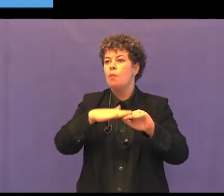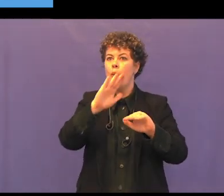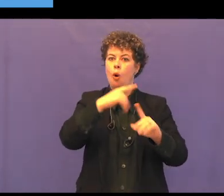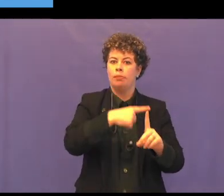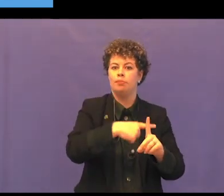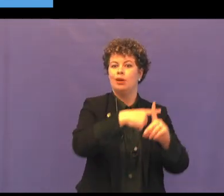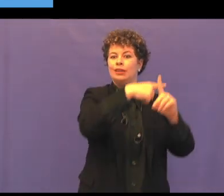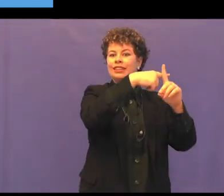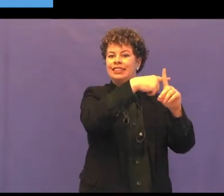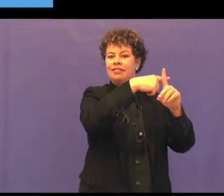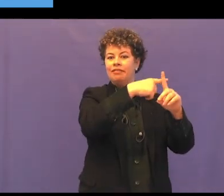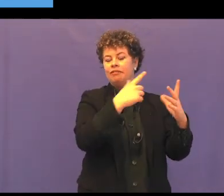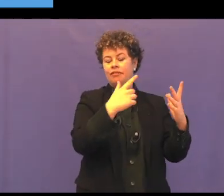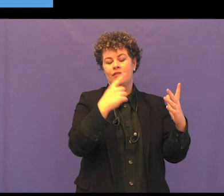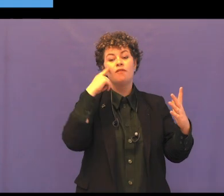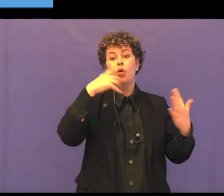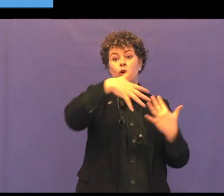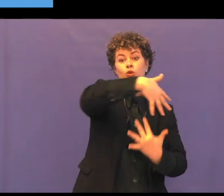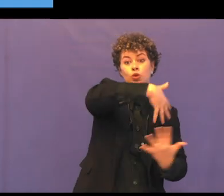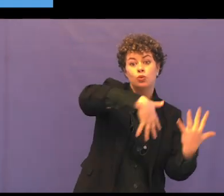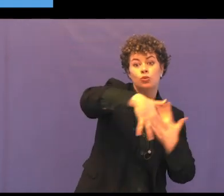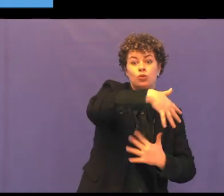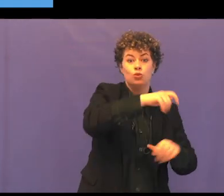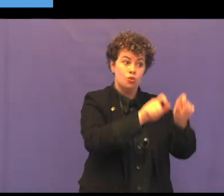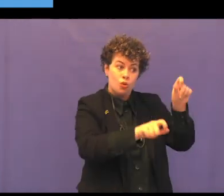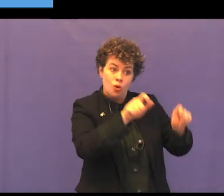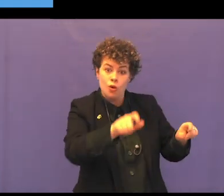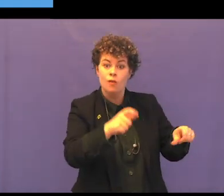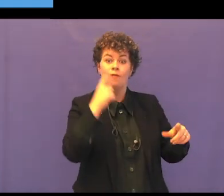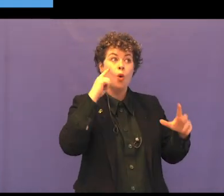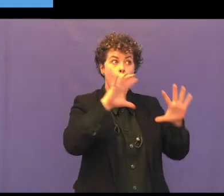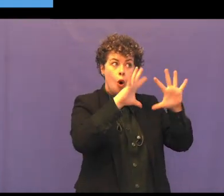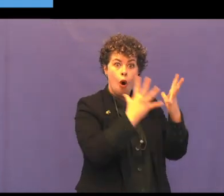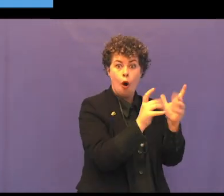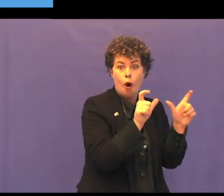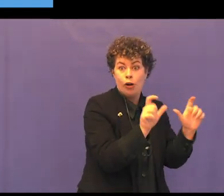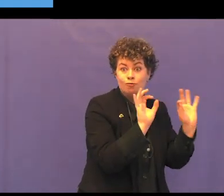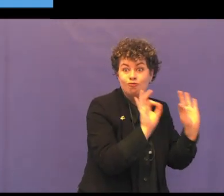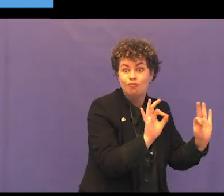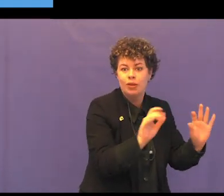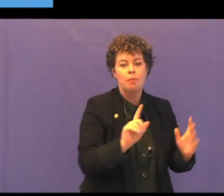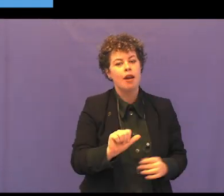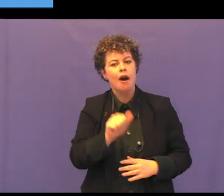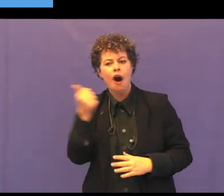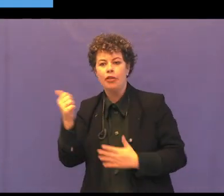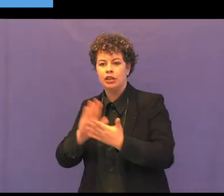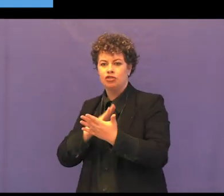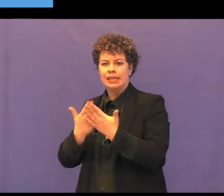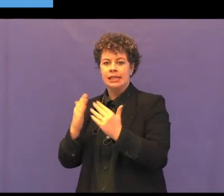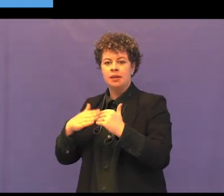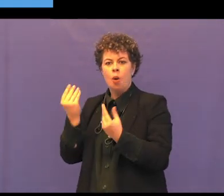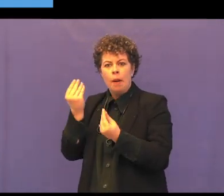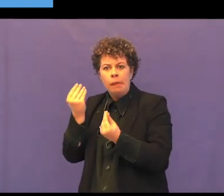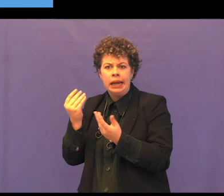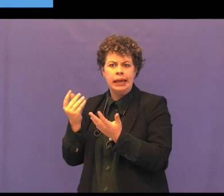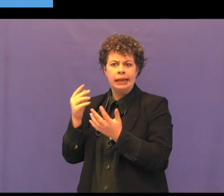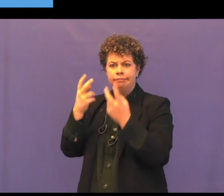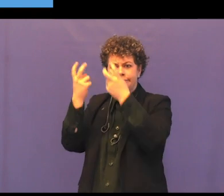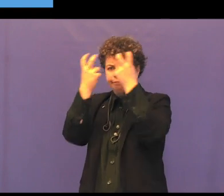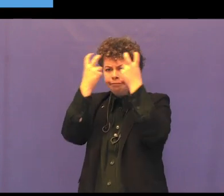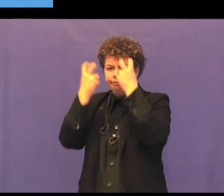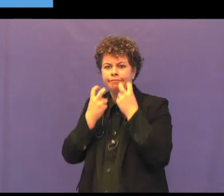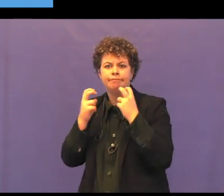rather than other kinds of translation? What, for example, should be the priority given